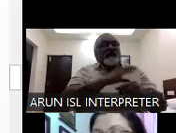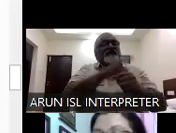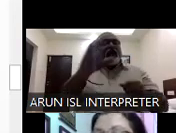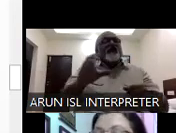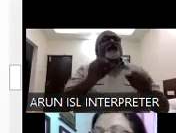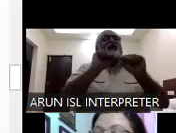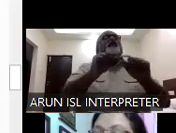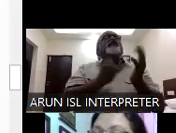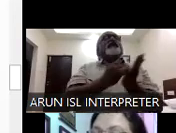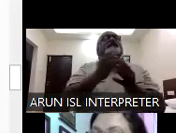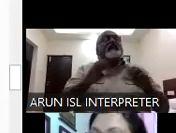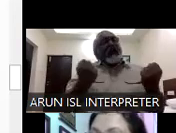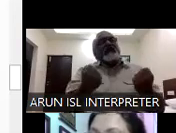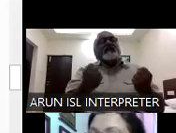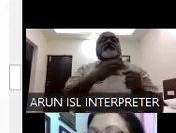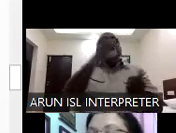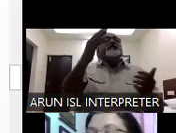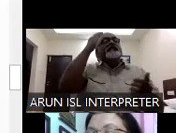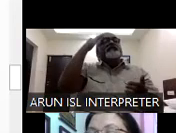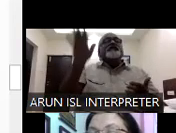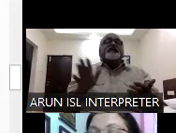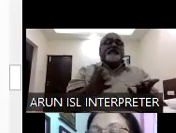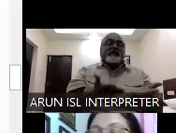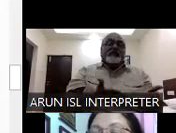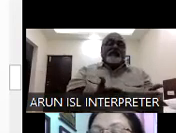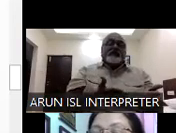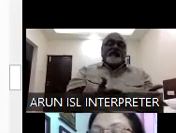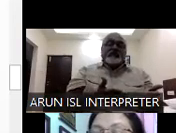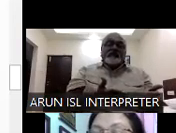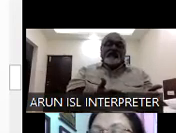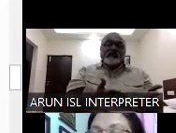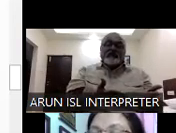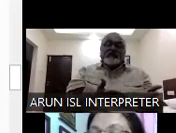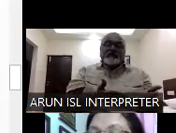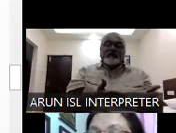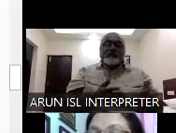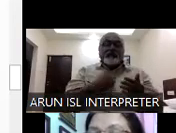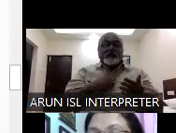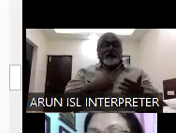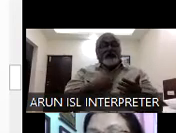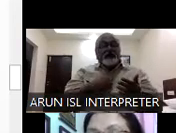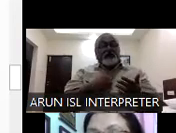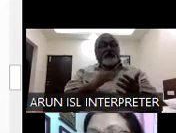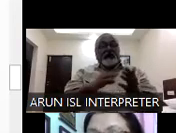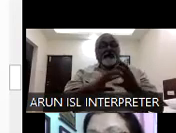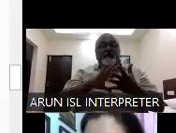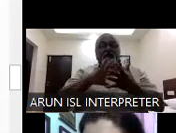these villages, and we developed a village development plan. We developed an entire,